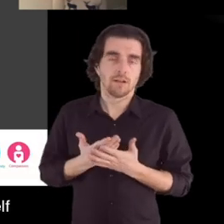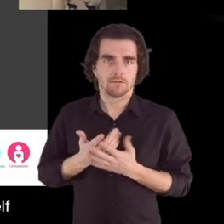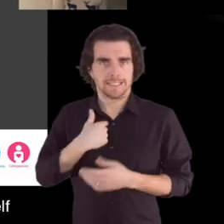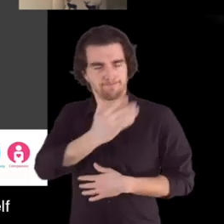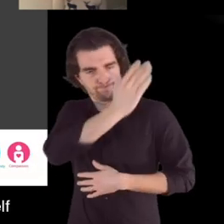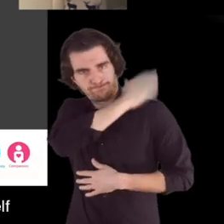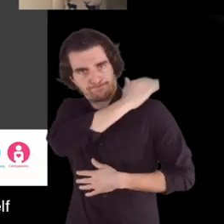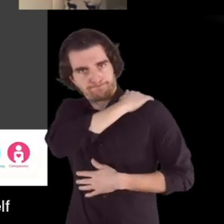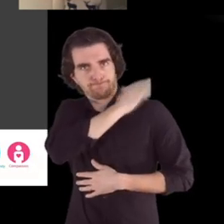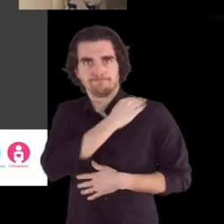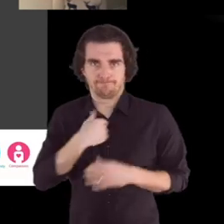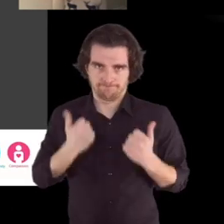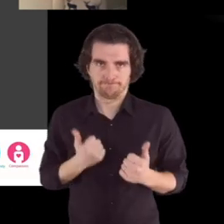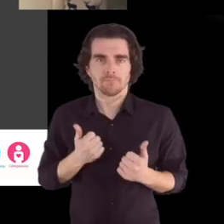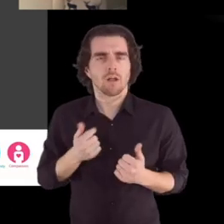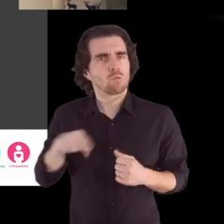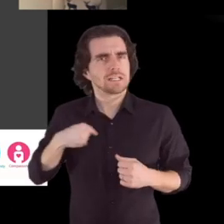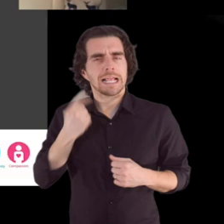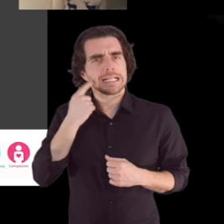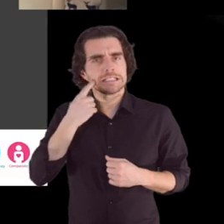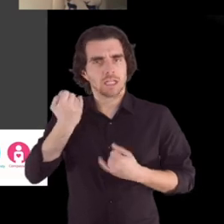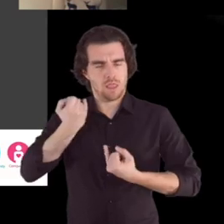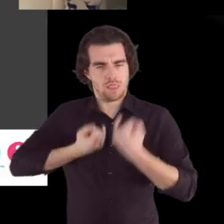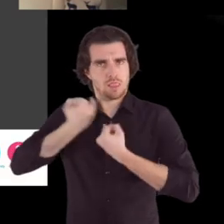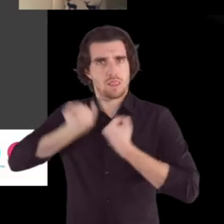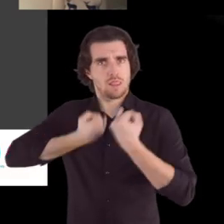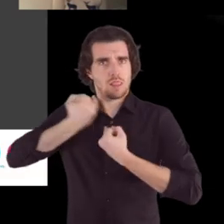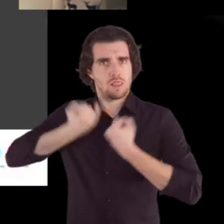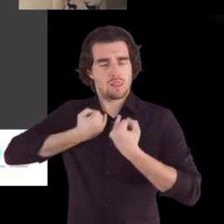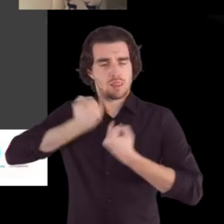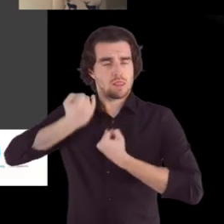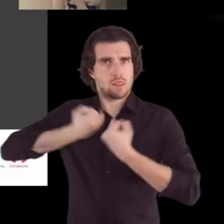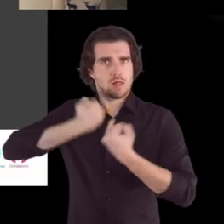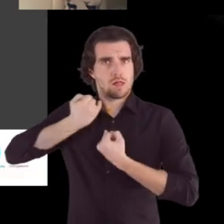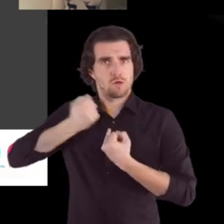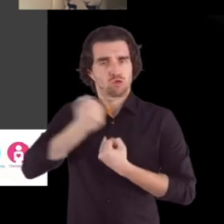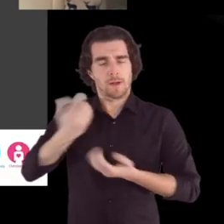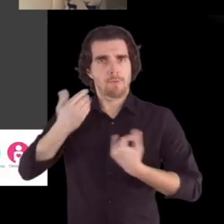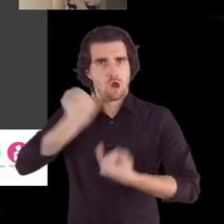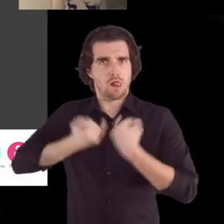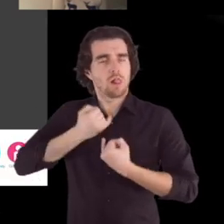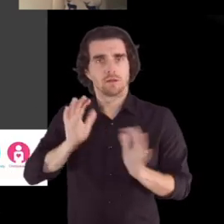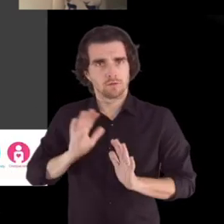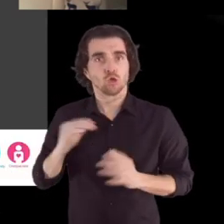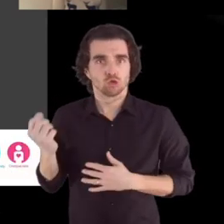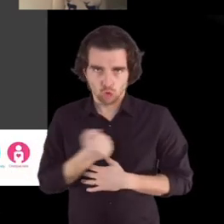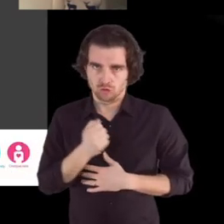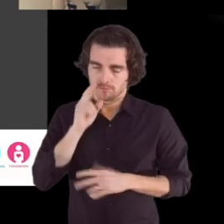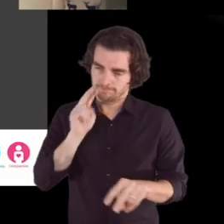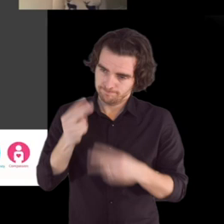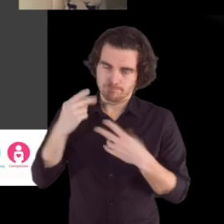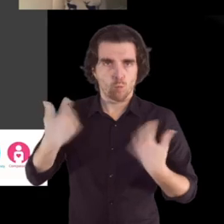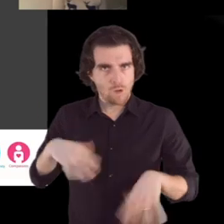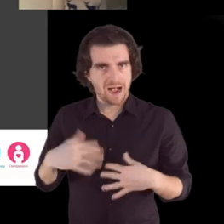over the past year and giving yourself a pat on the back for that. I think, too often we are far too critical of ourselves and what we're doing instead